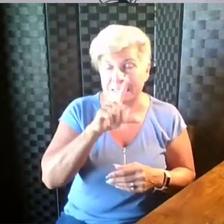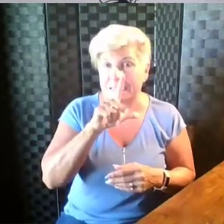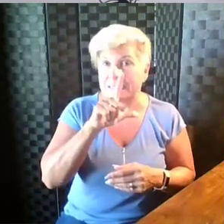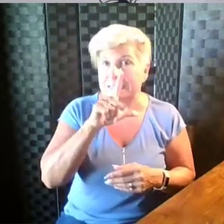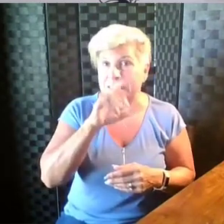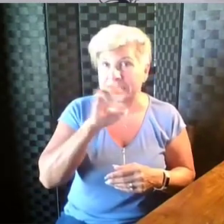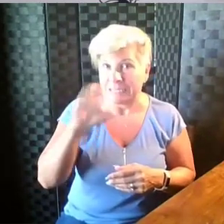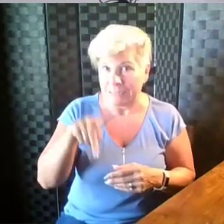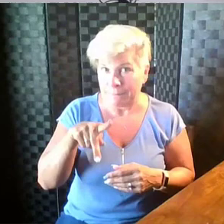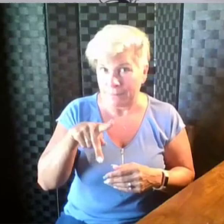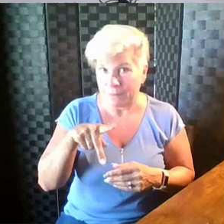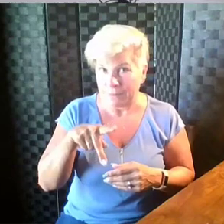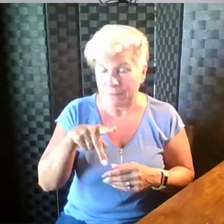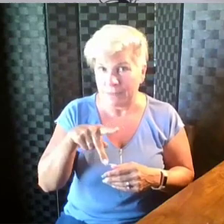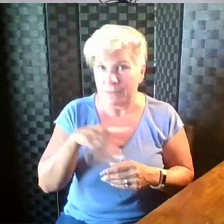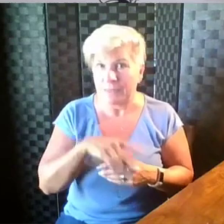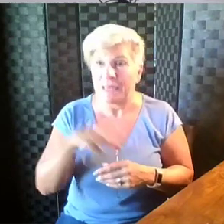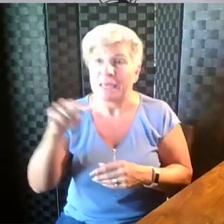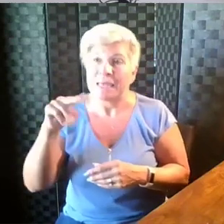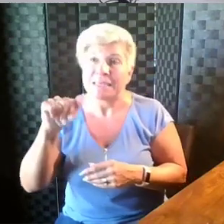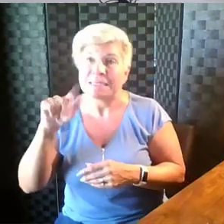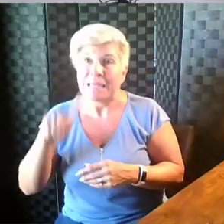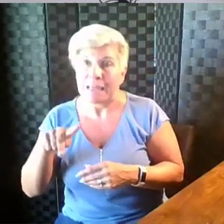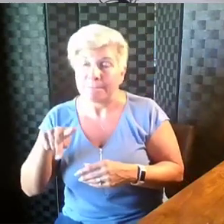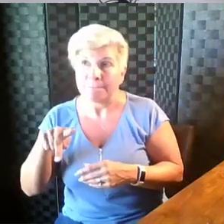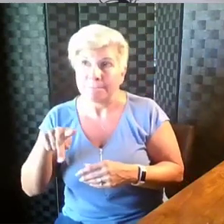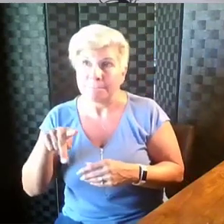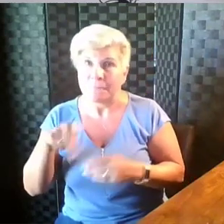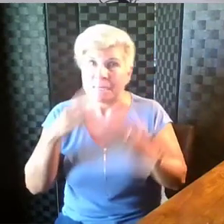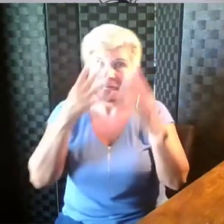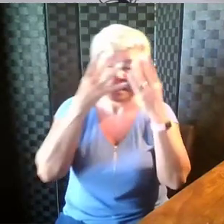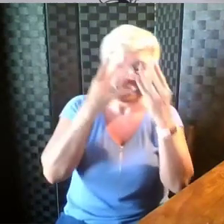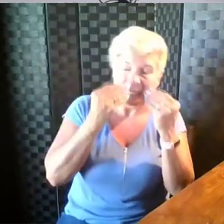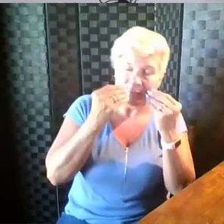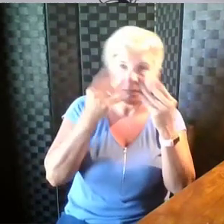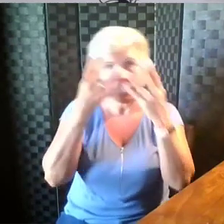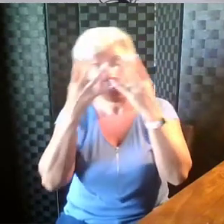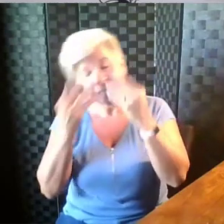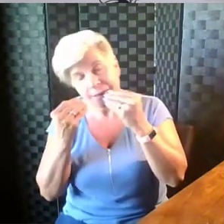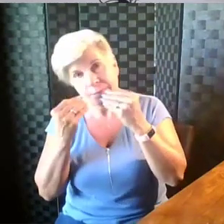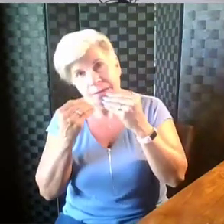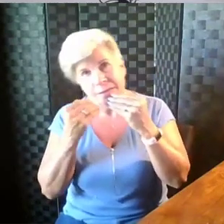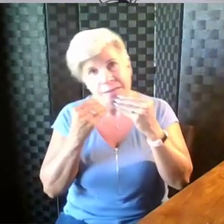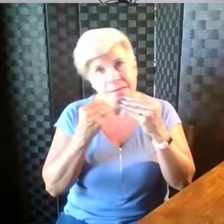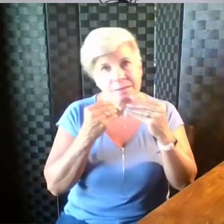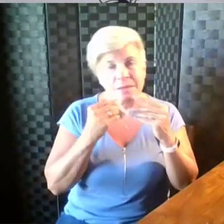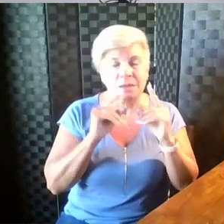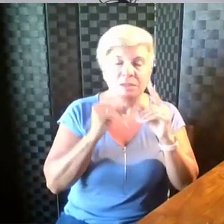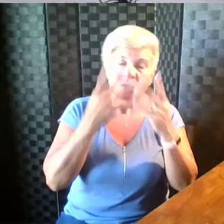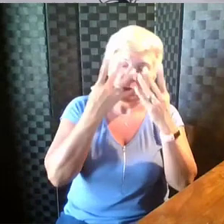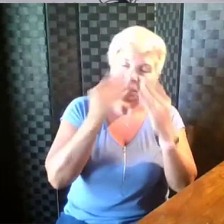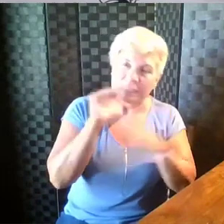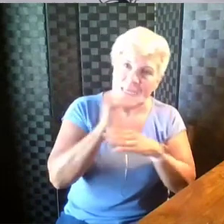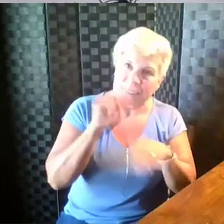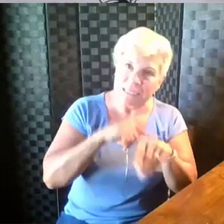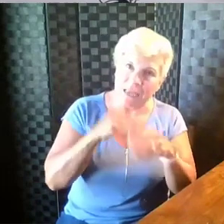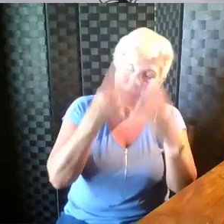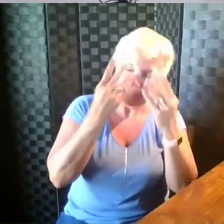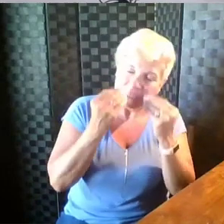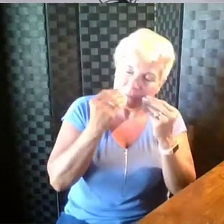And what about nap? So I might be going to sleep, but it could also be a nap if it's in the middle of the